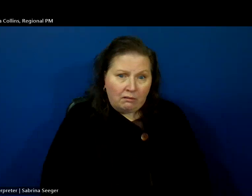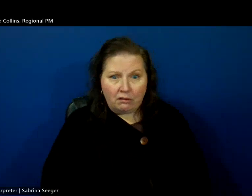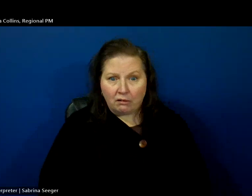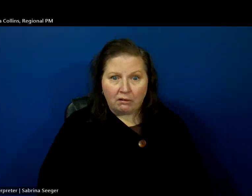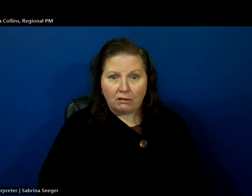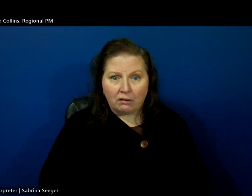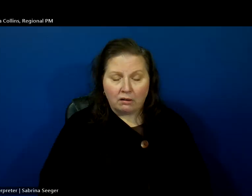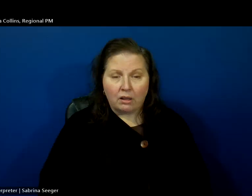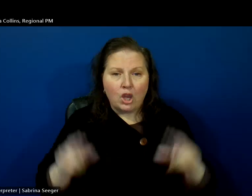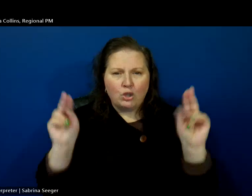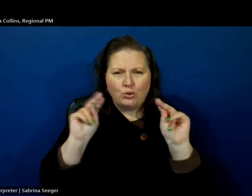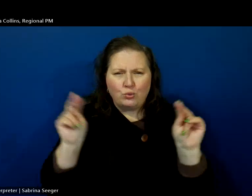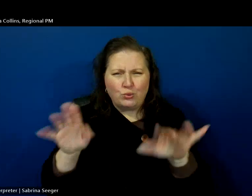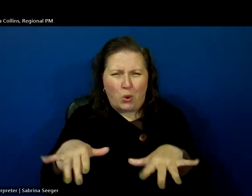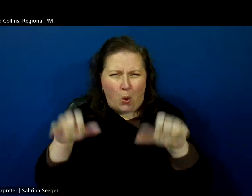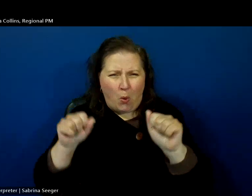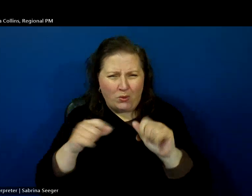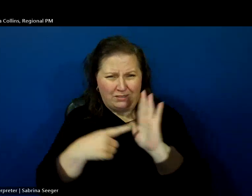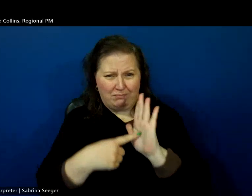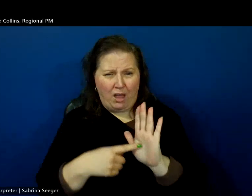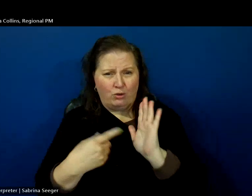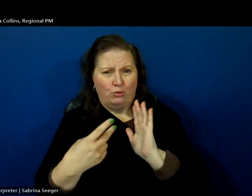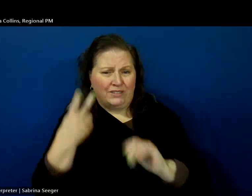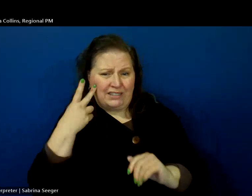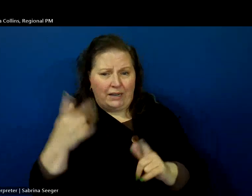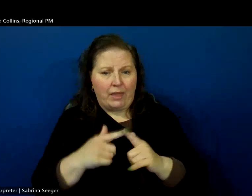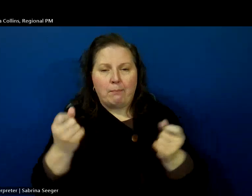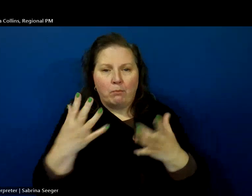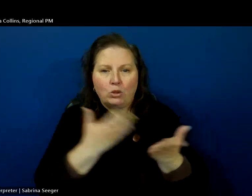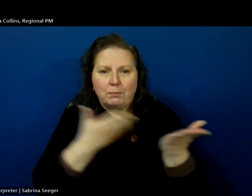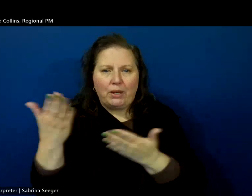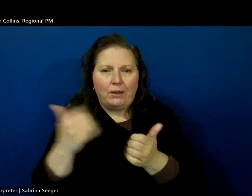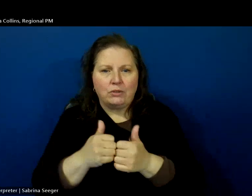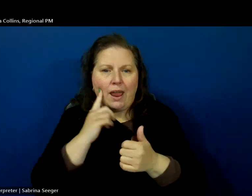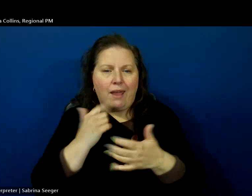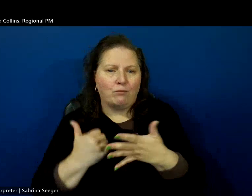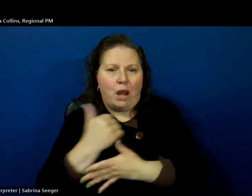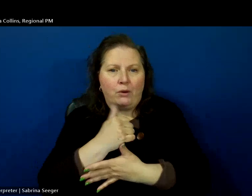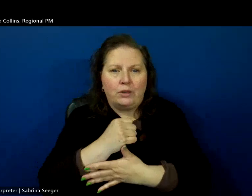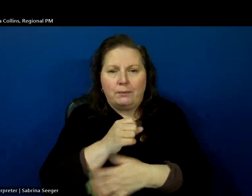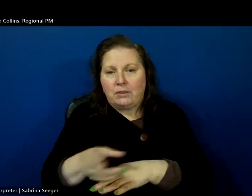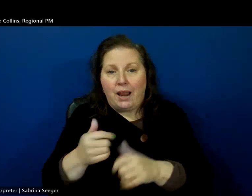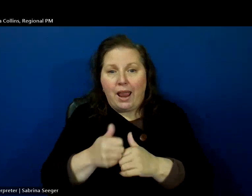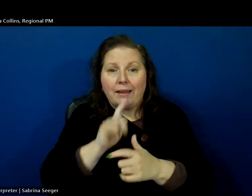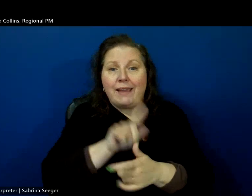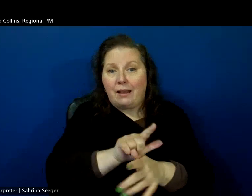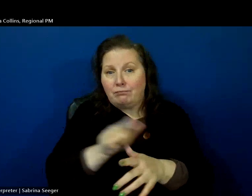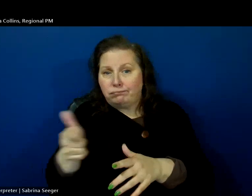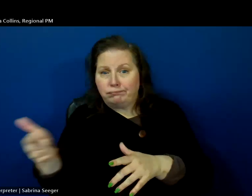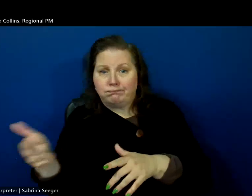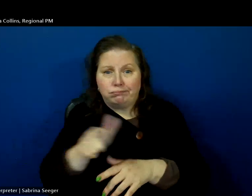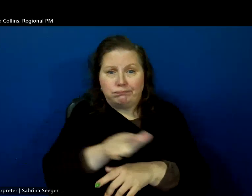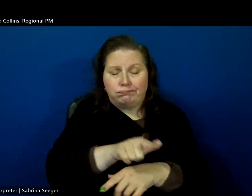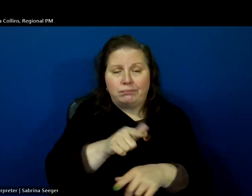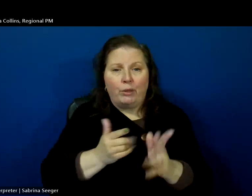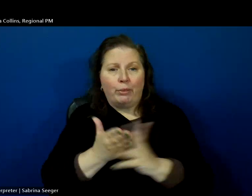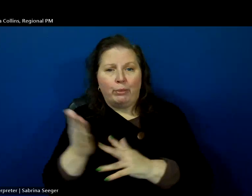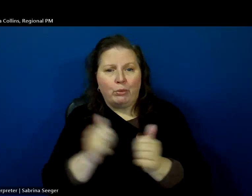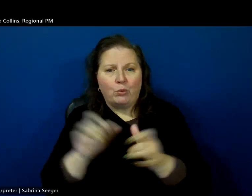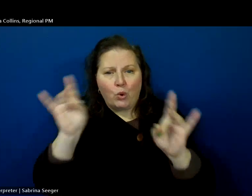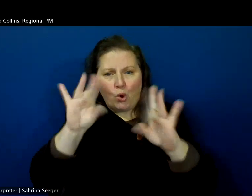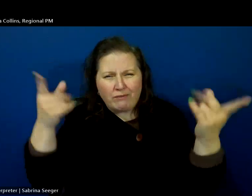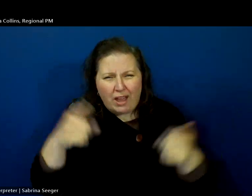of a neutral host model where multiple carriers can have priority and preemption and fail over to each other in a disaster where any one carrier goes